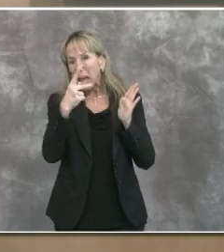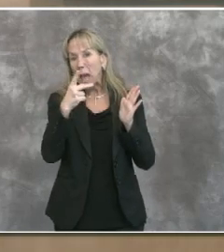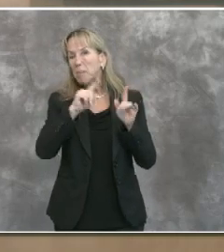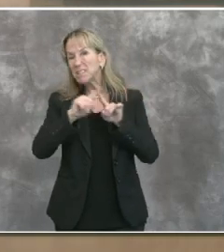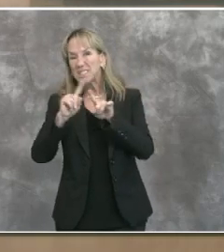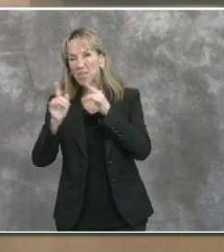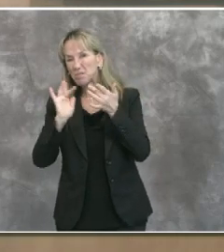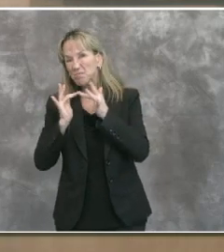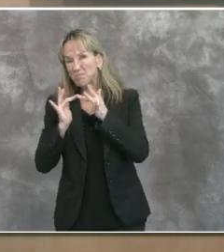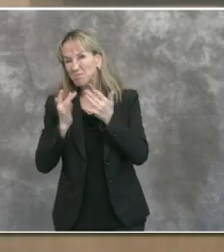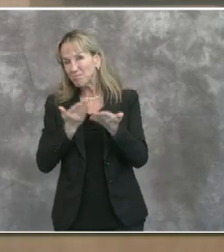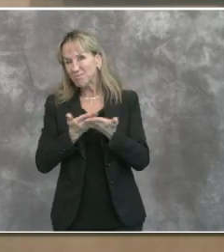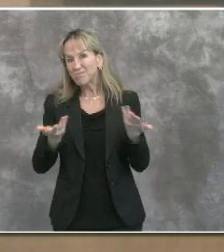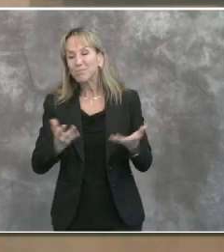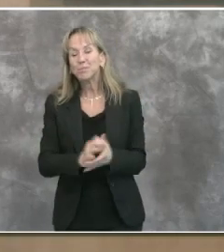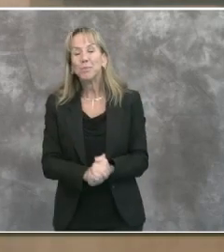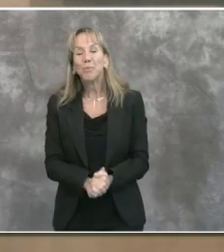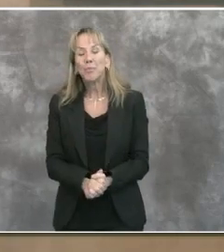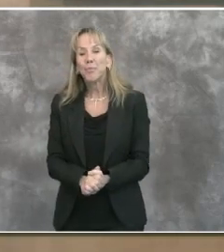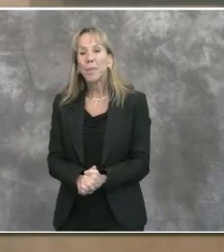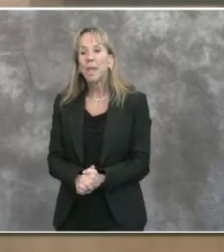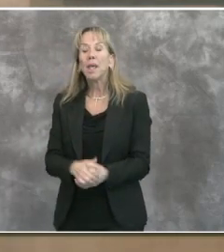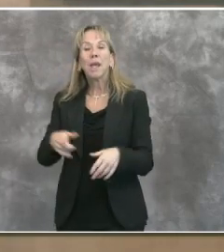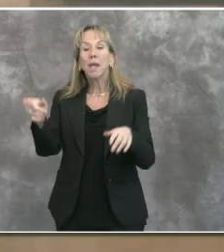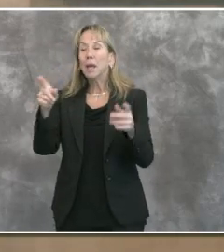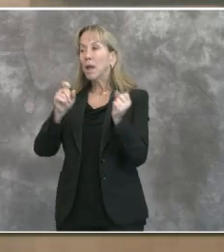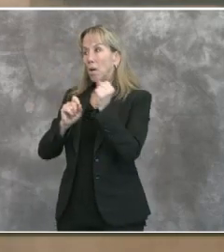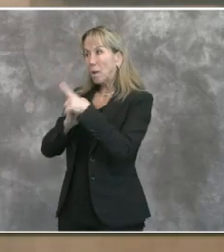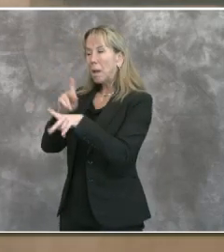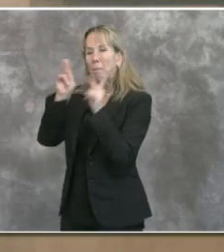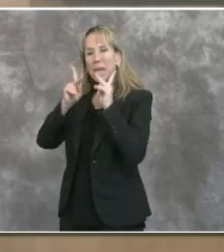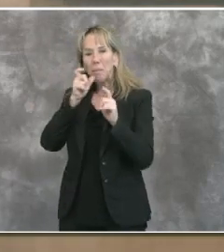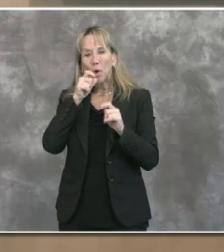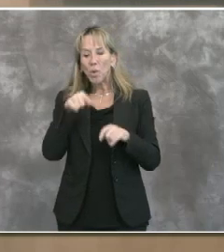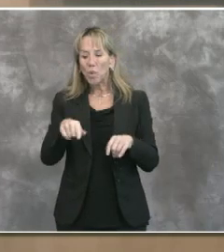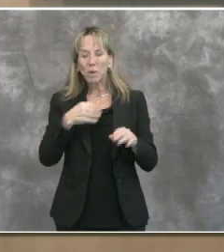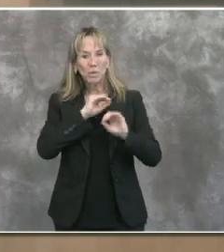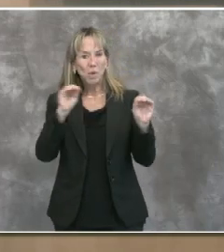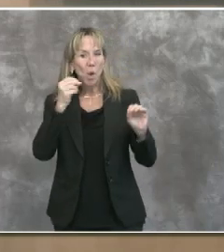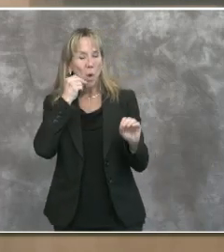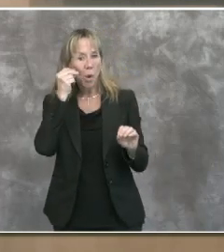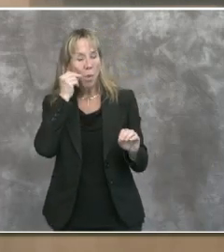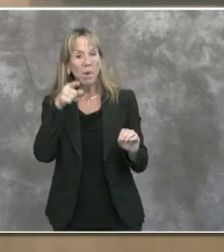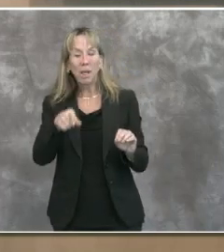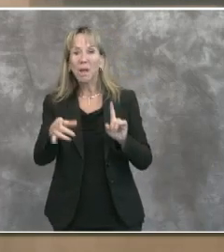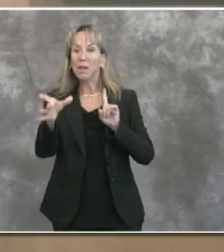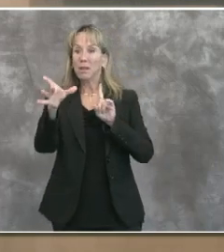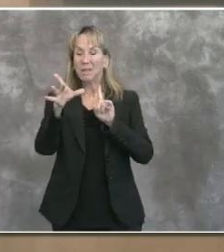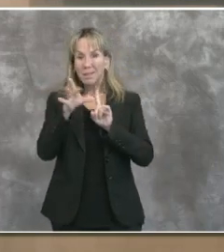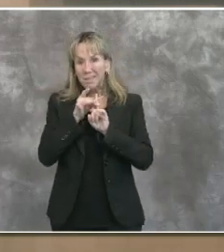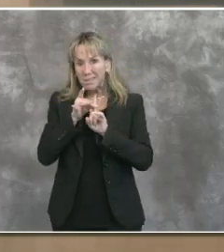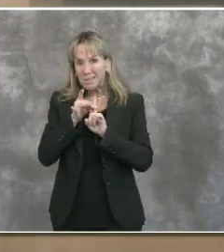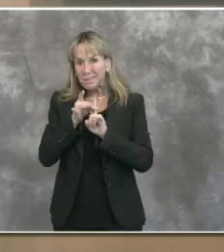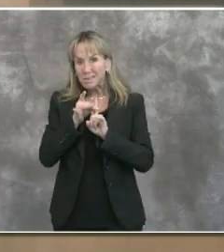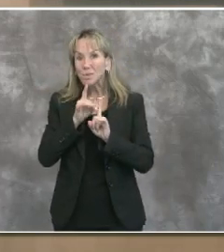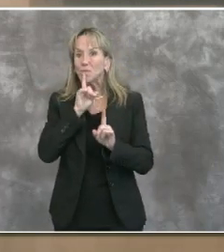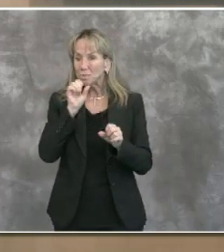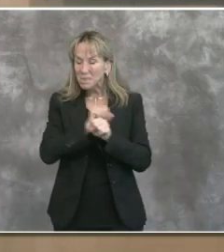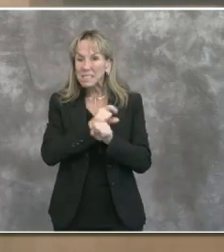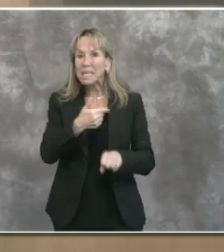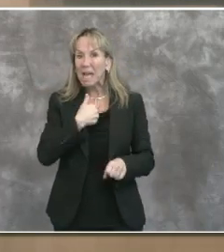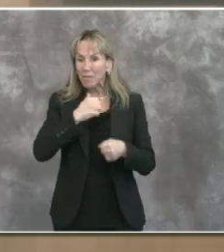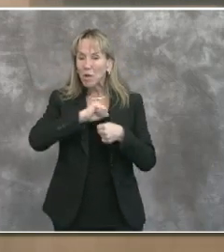And also, homeless individuals who test positive for COVID-19 may be harder to trace than other segments